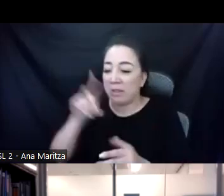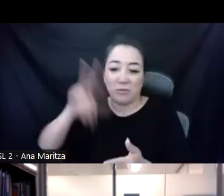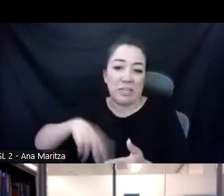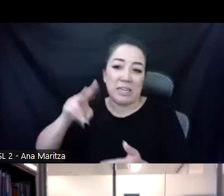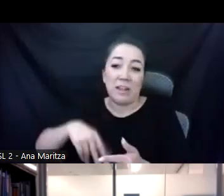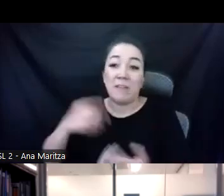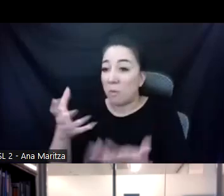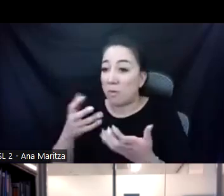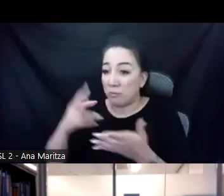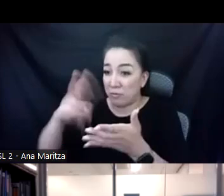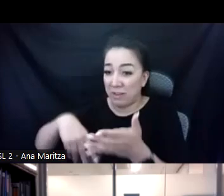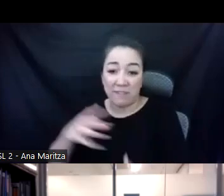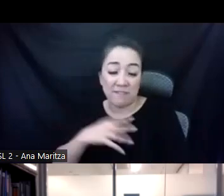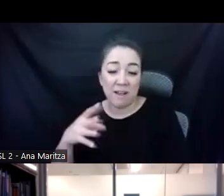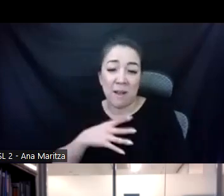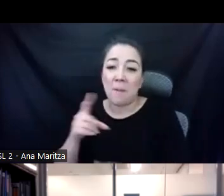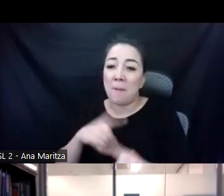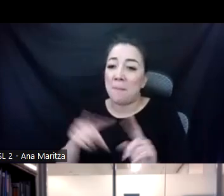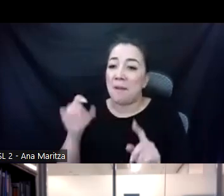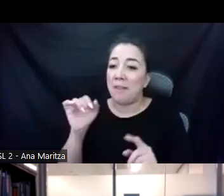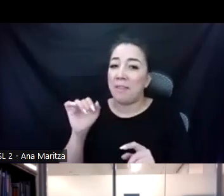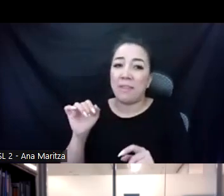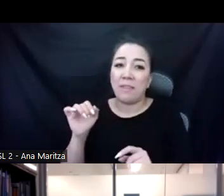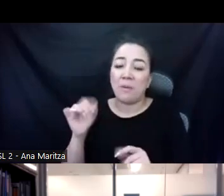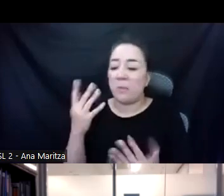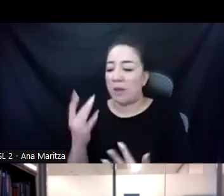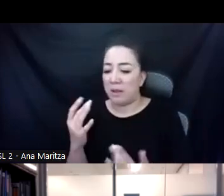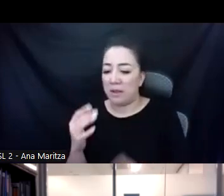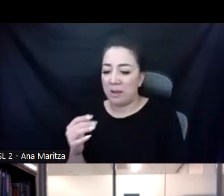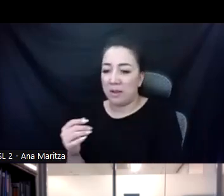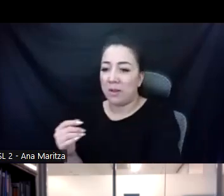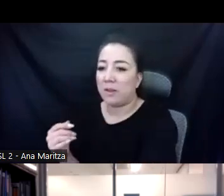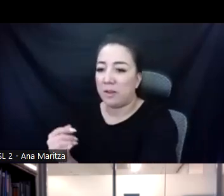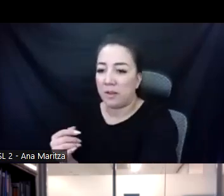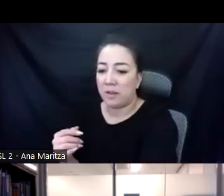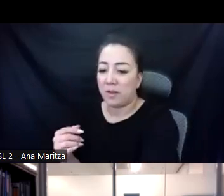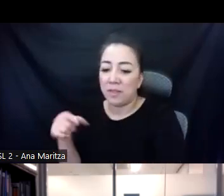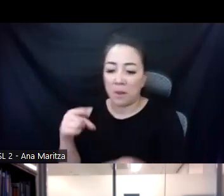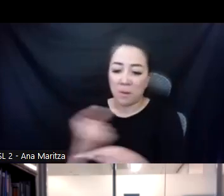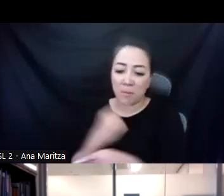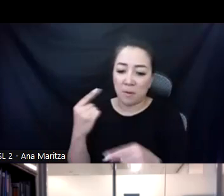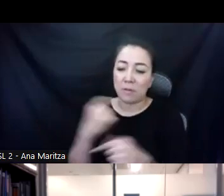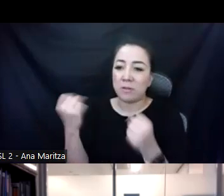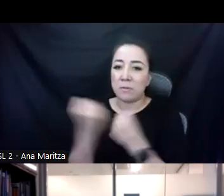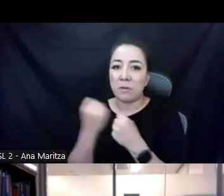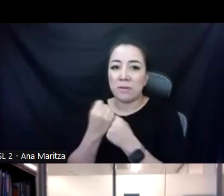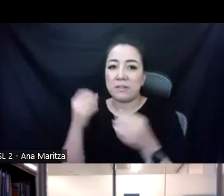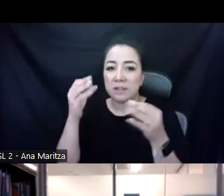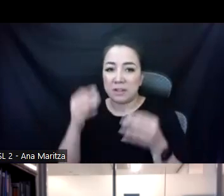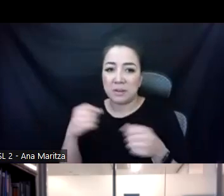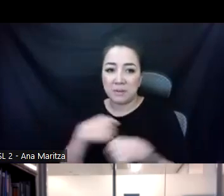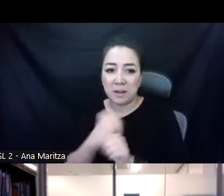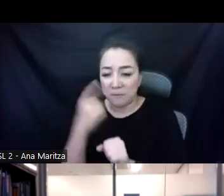to read it, that's fine, but either that or wait a minute, maybe this is appropriate supported decision-making resources